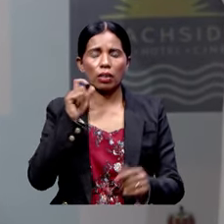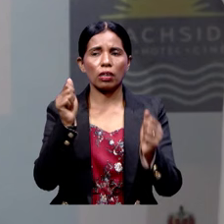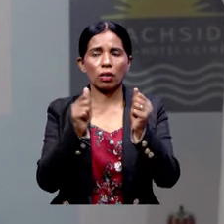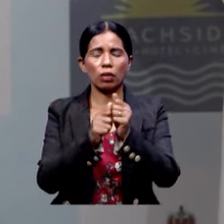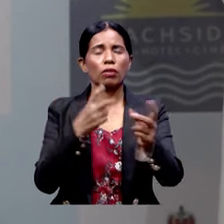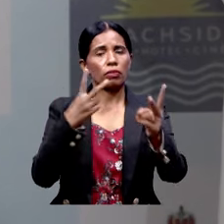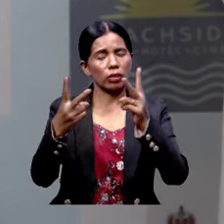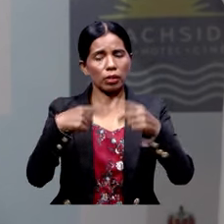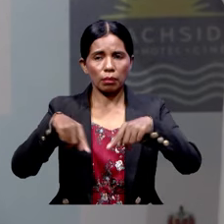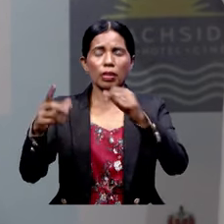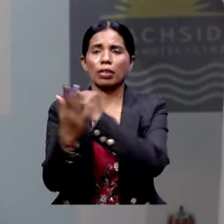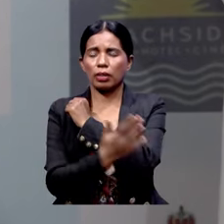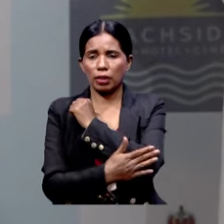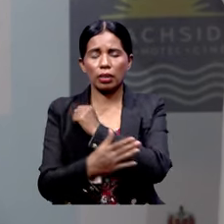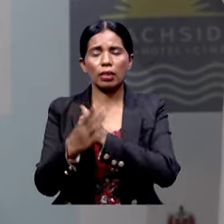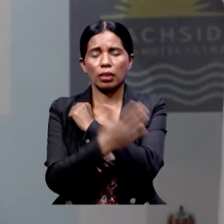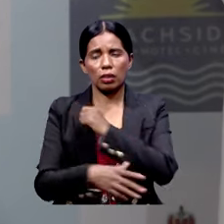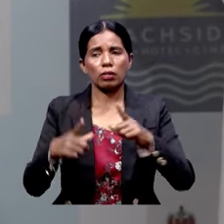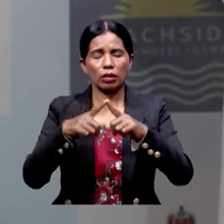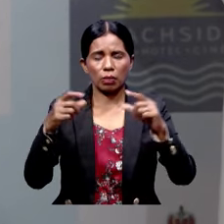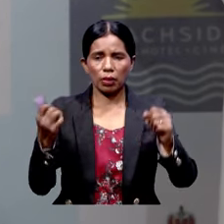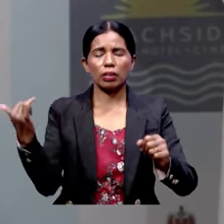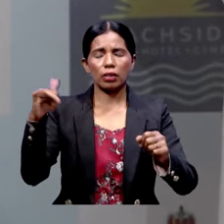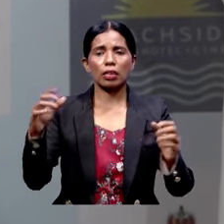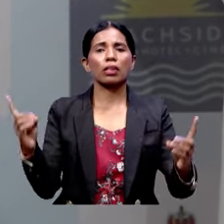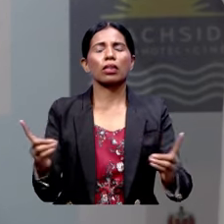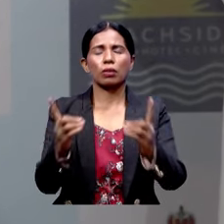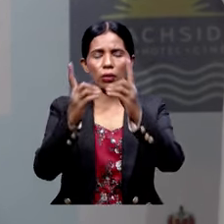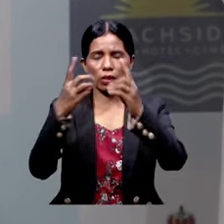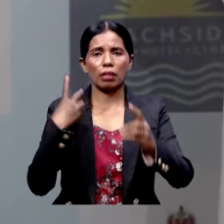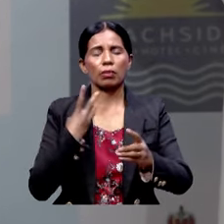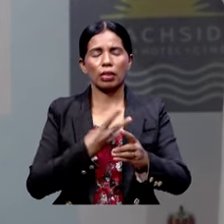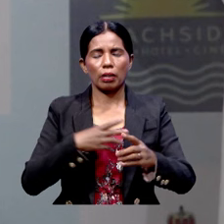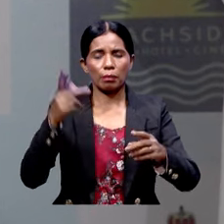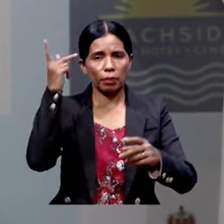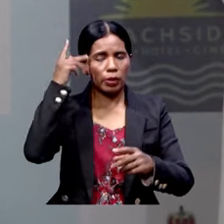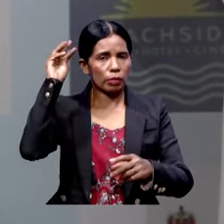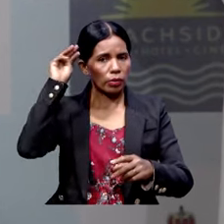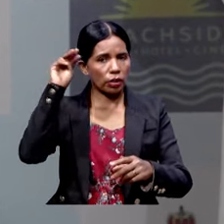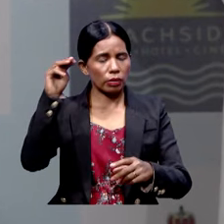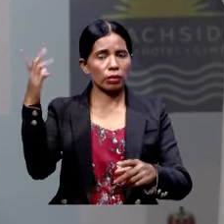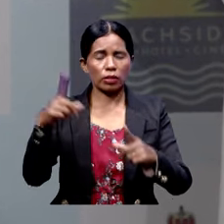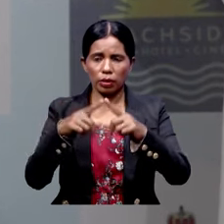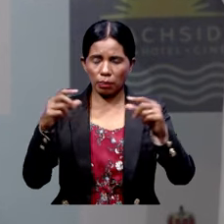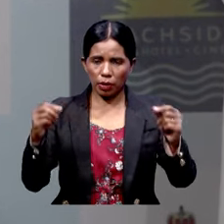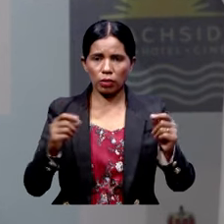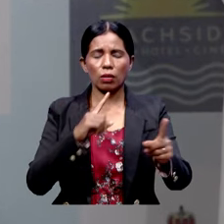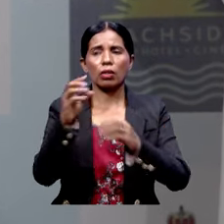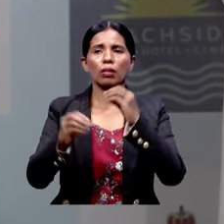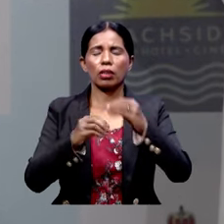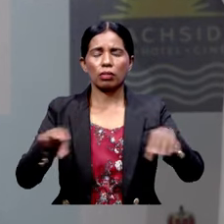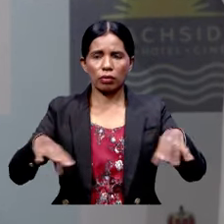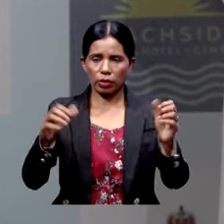visited Japan. He met with our Prime Minister, Mr. Kishida, and they issued the joint